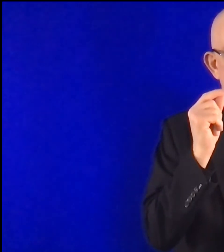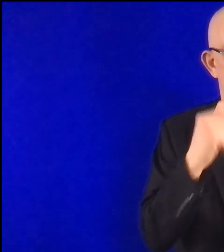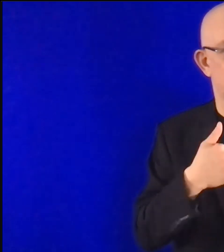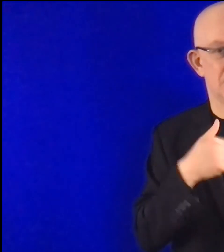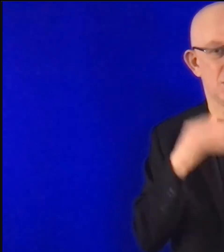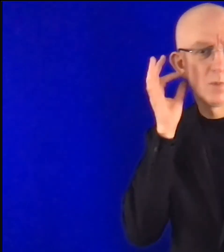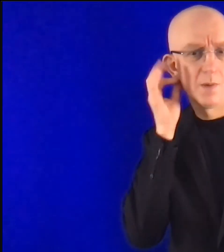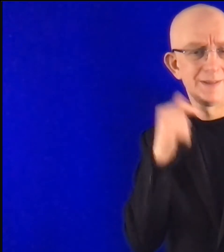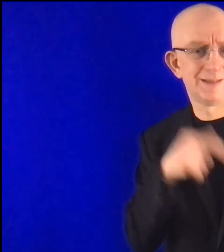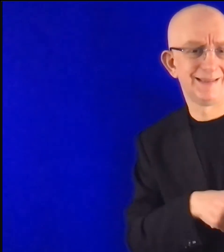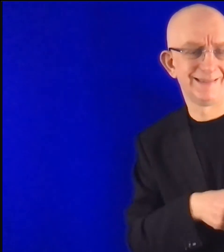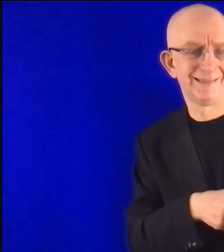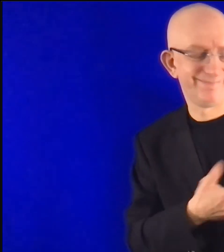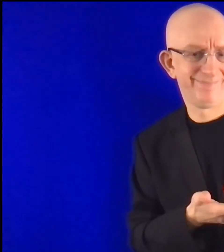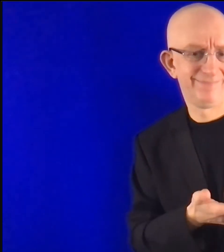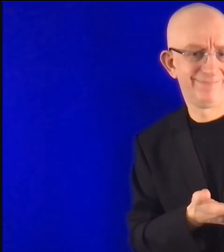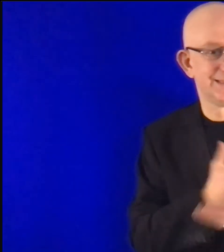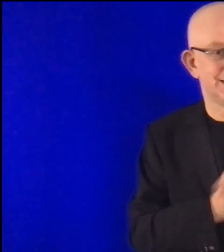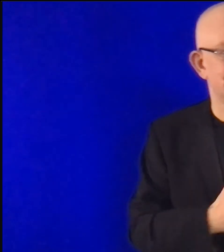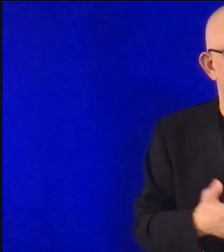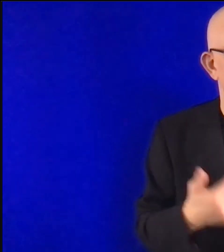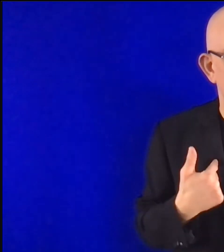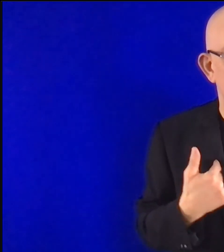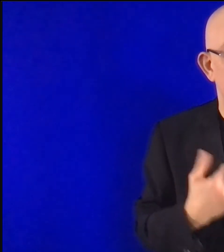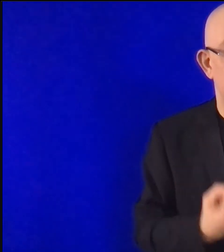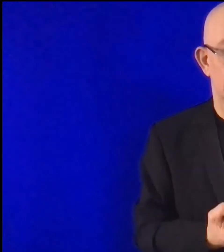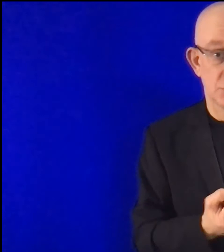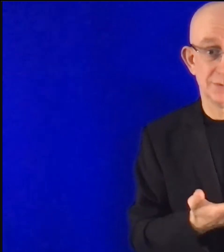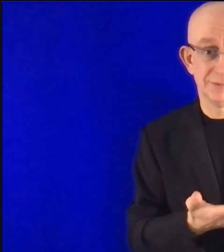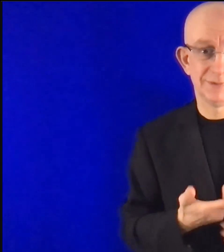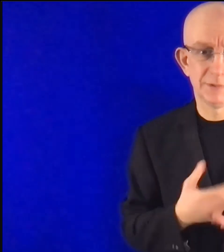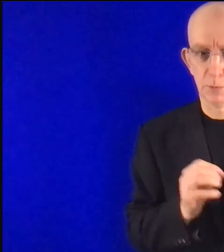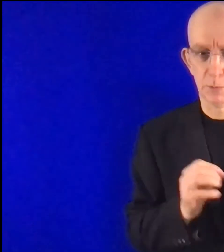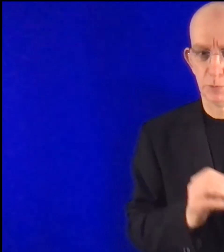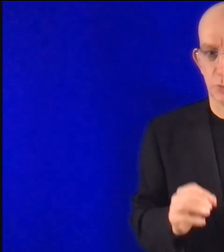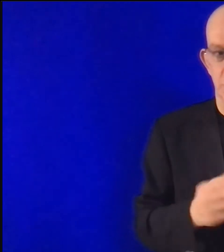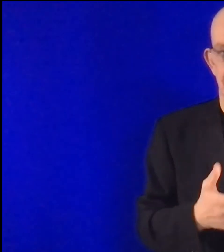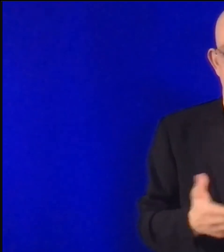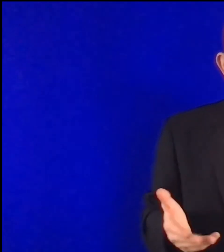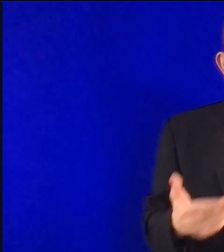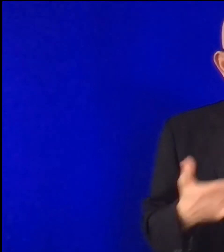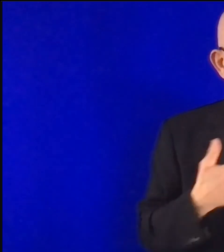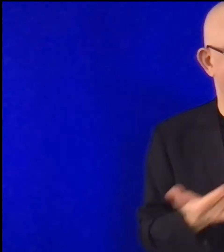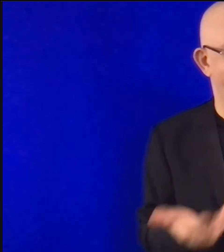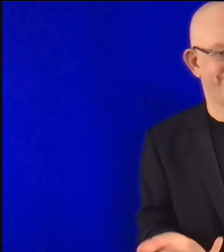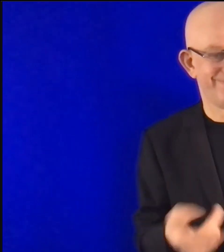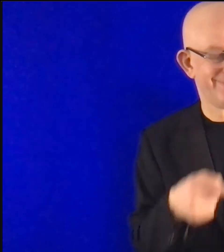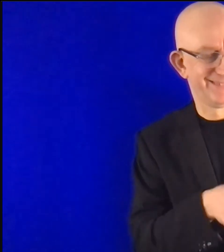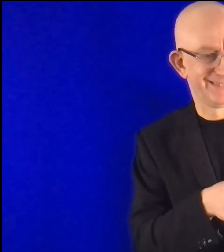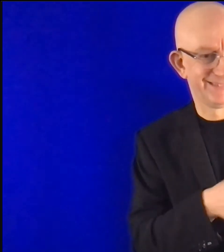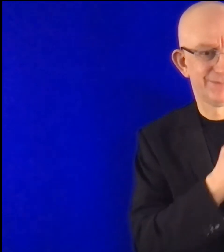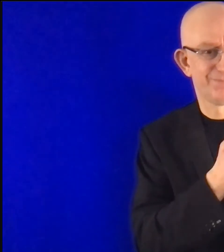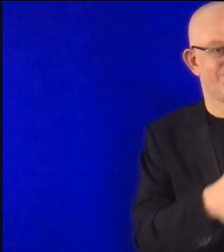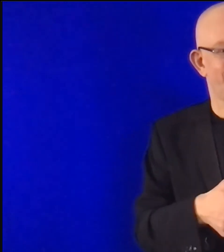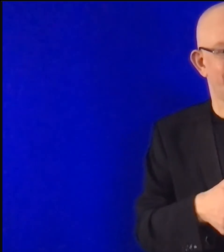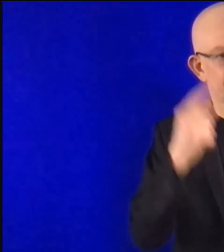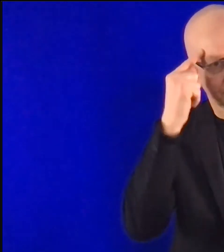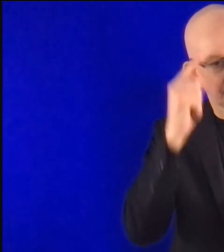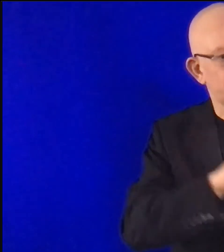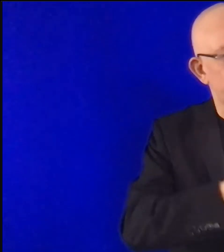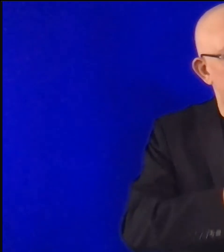or people belonging to third gender, and it is not suiting the biological physique of women